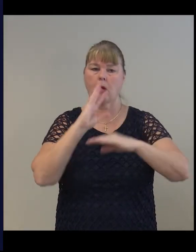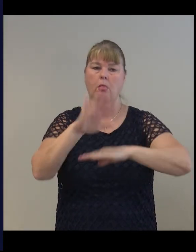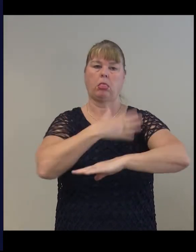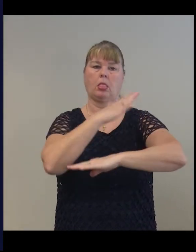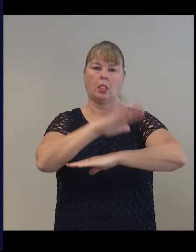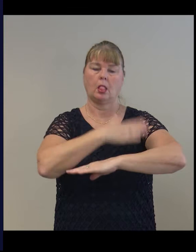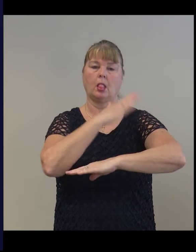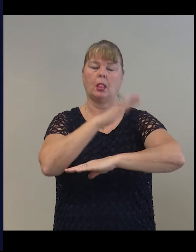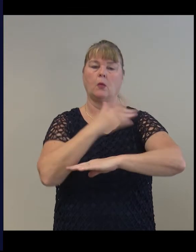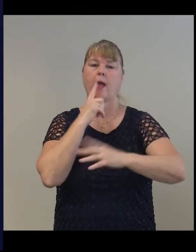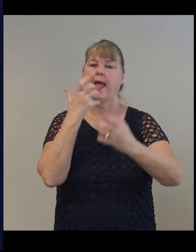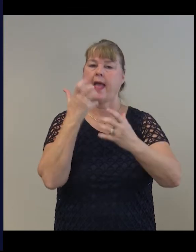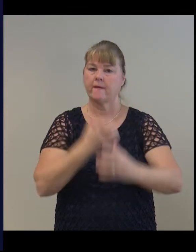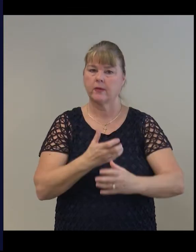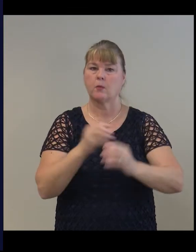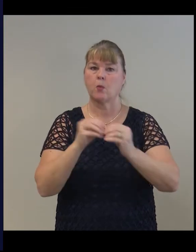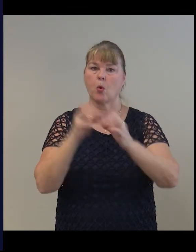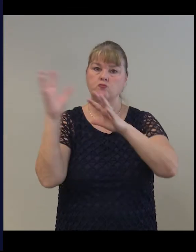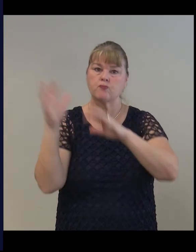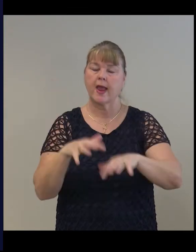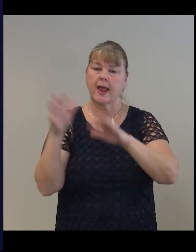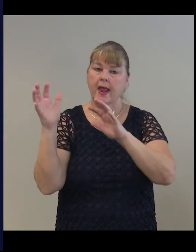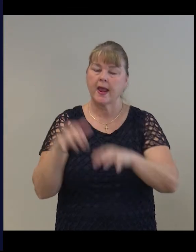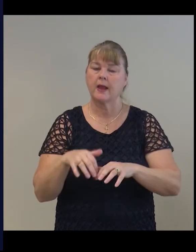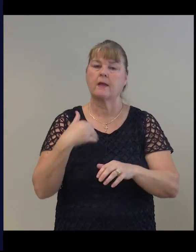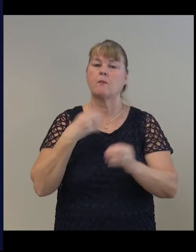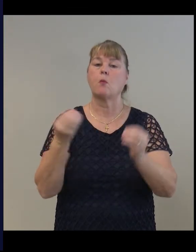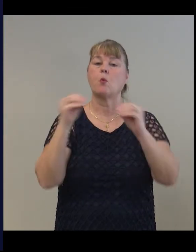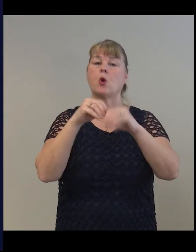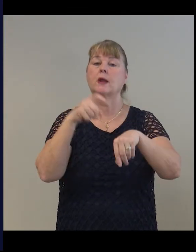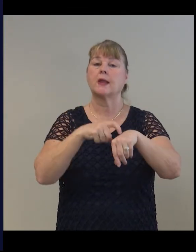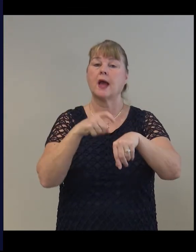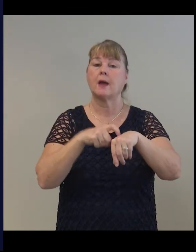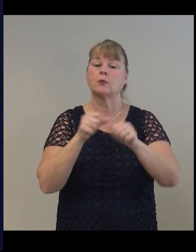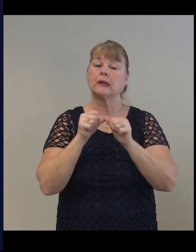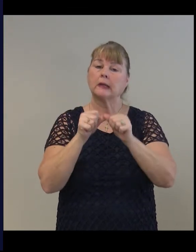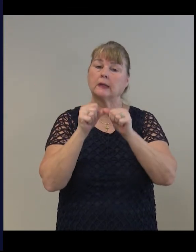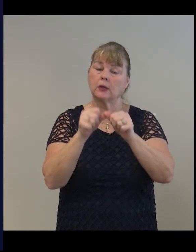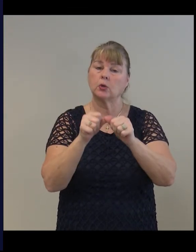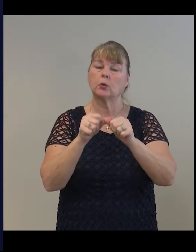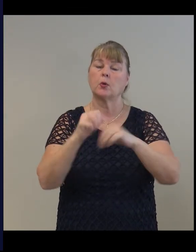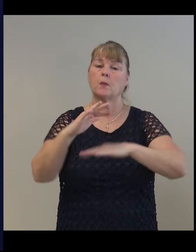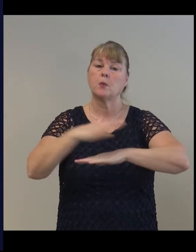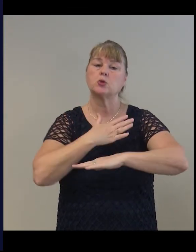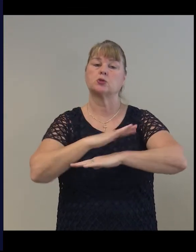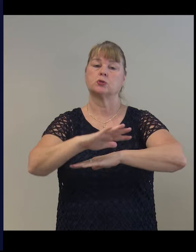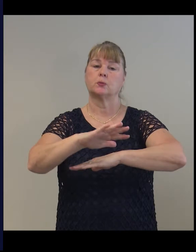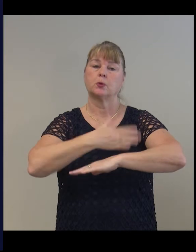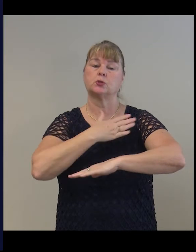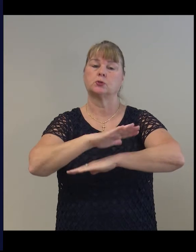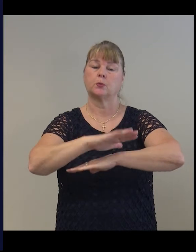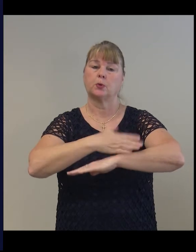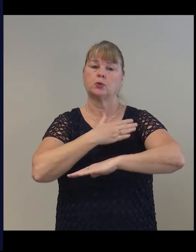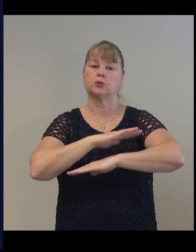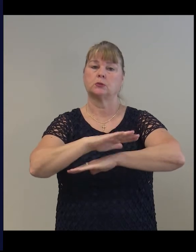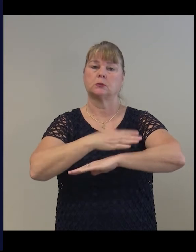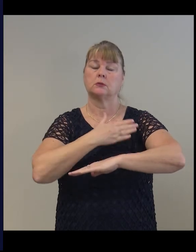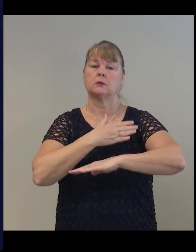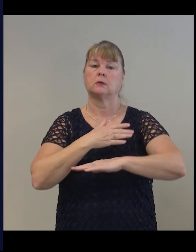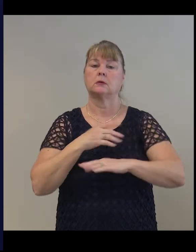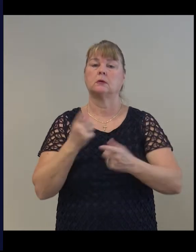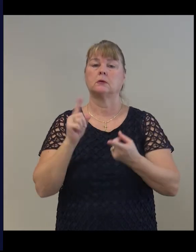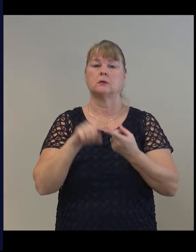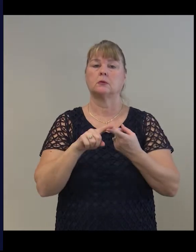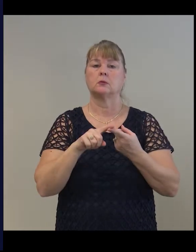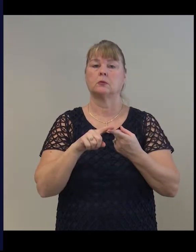to continue to push and push and push into those interconnected waterways that we have throughout the entire